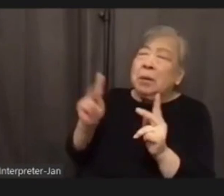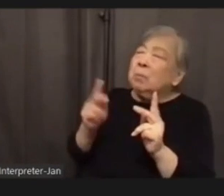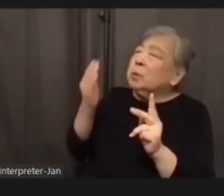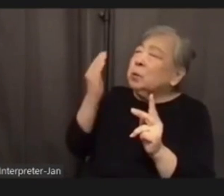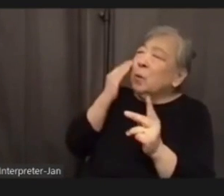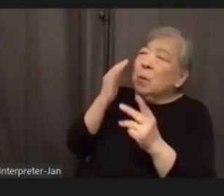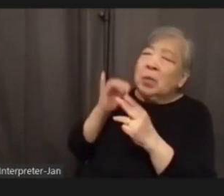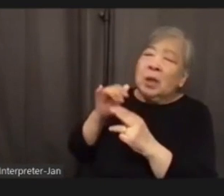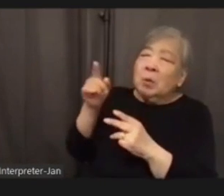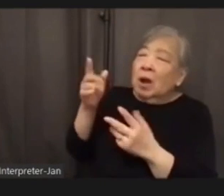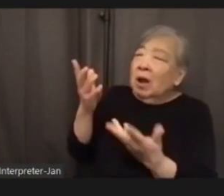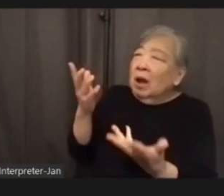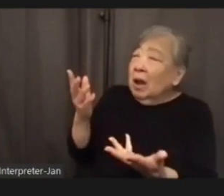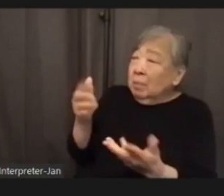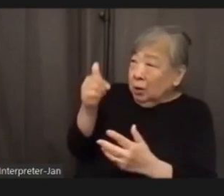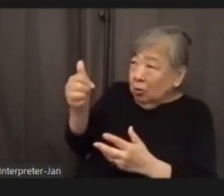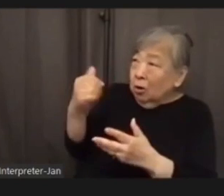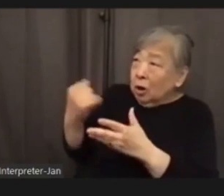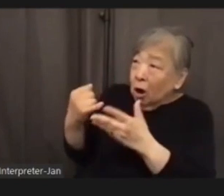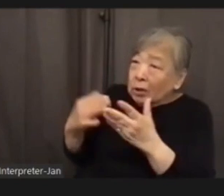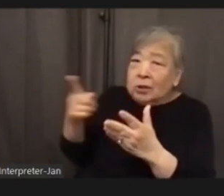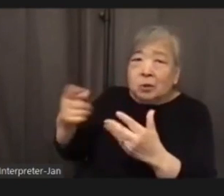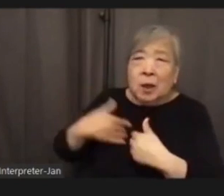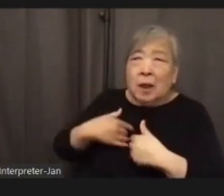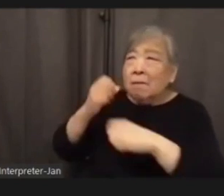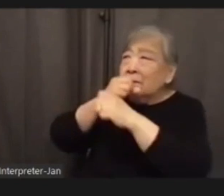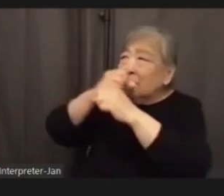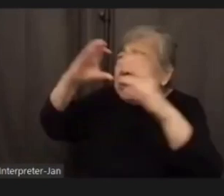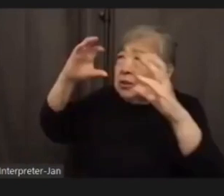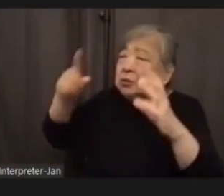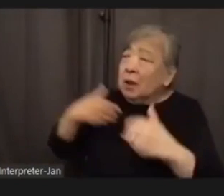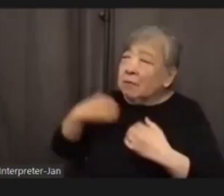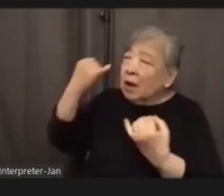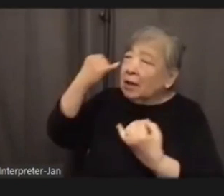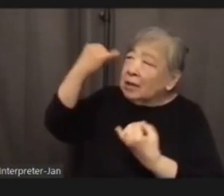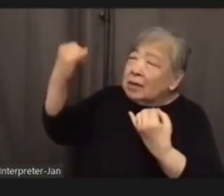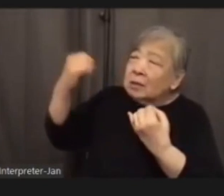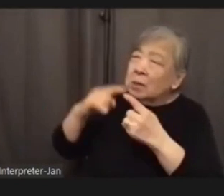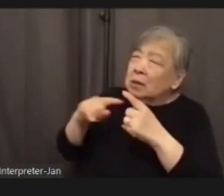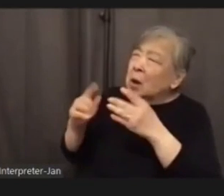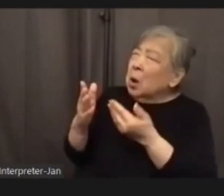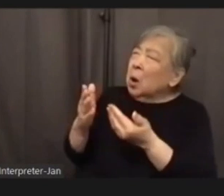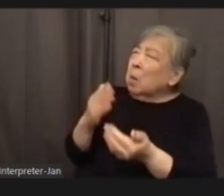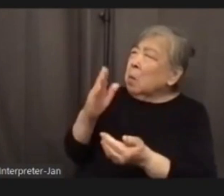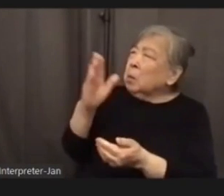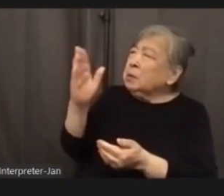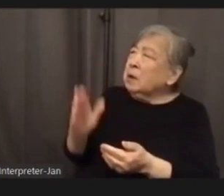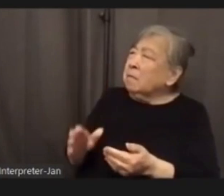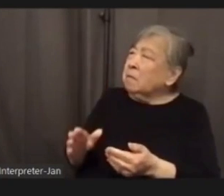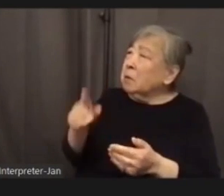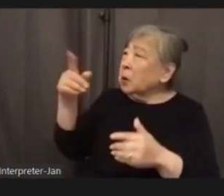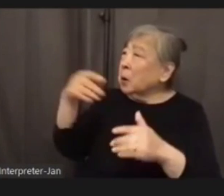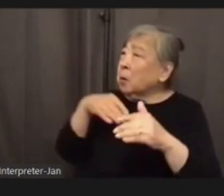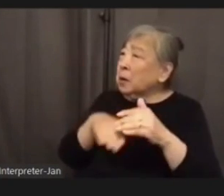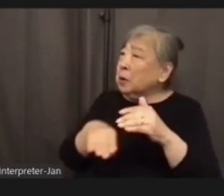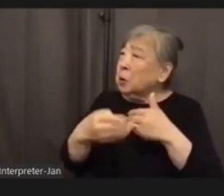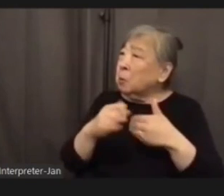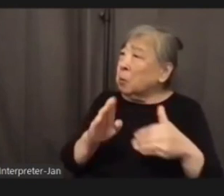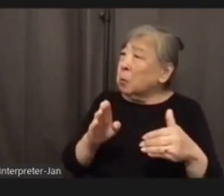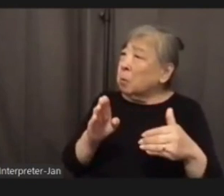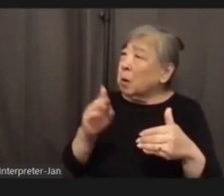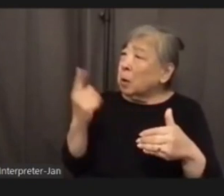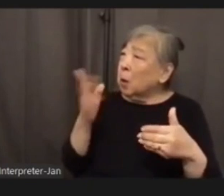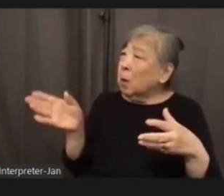you never, I mean, as an artist, you have your vision, you have your ideas, but you rarely just sort of go off into a room and close the door and just come out with something.